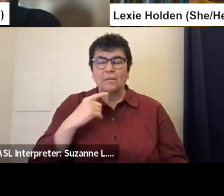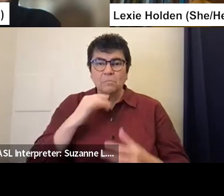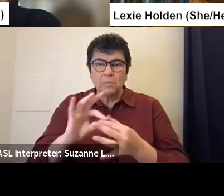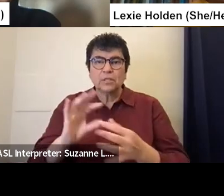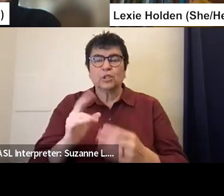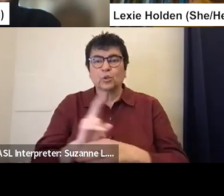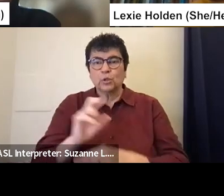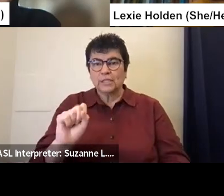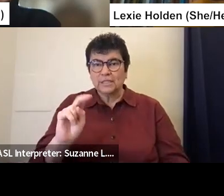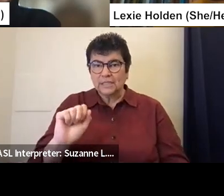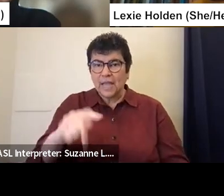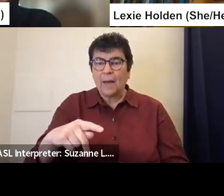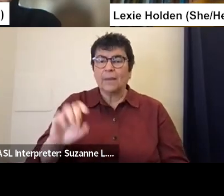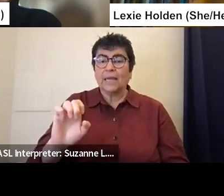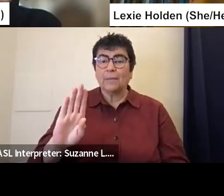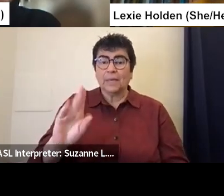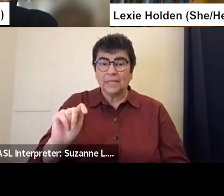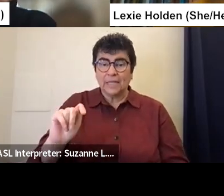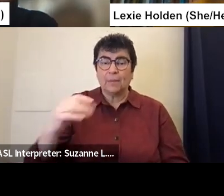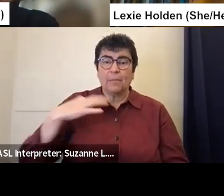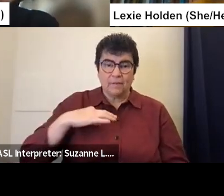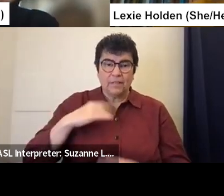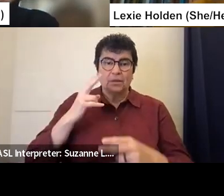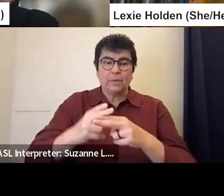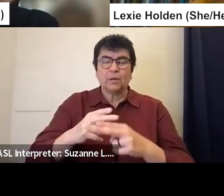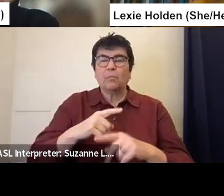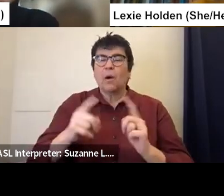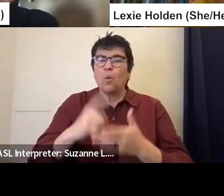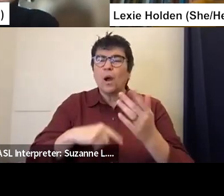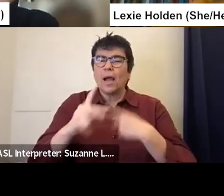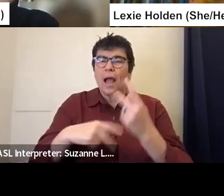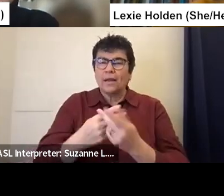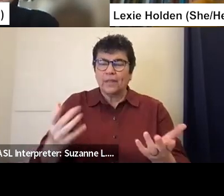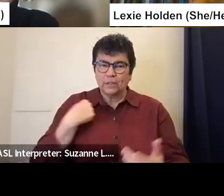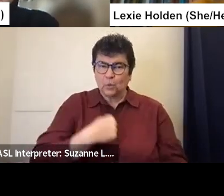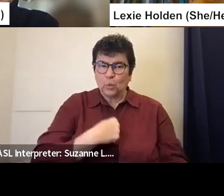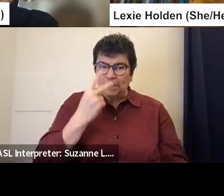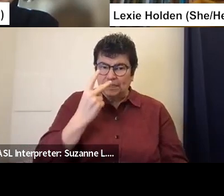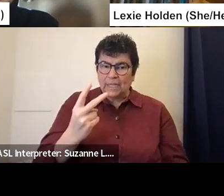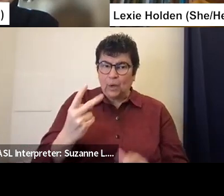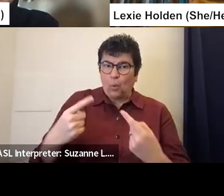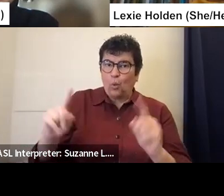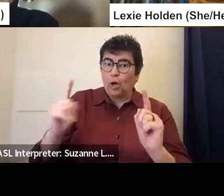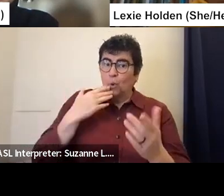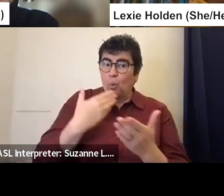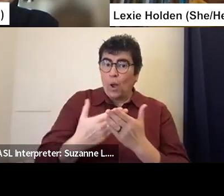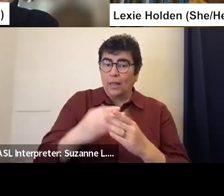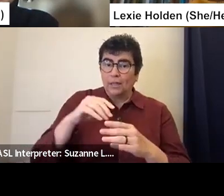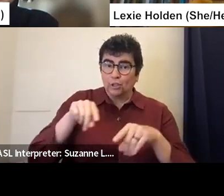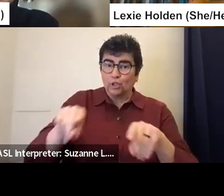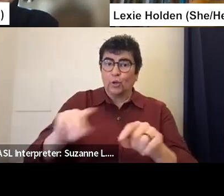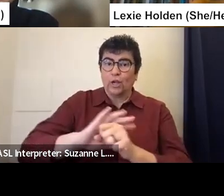SNAP EBT benefits was mentioned, but what sorts of things did we see work well in